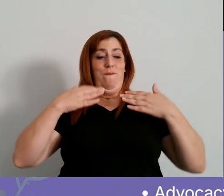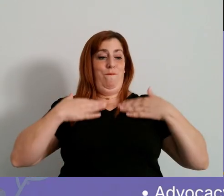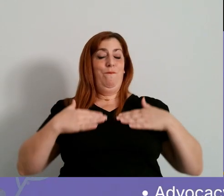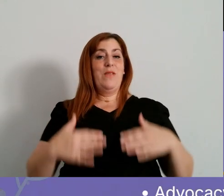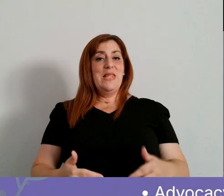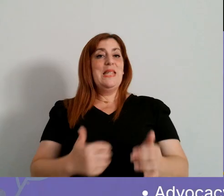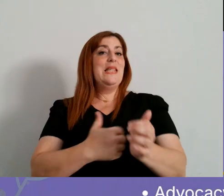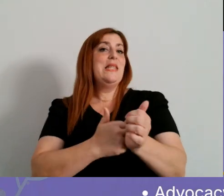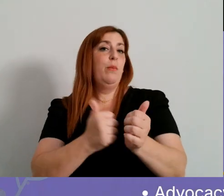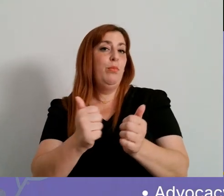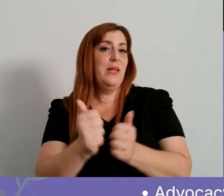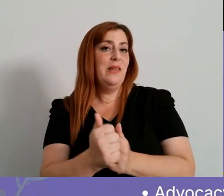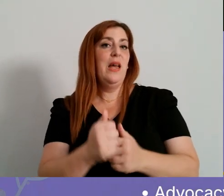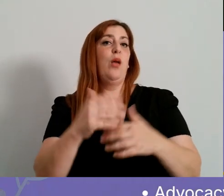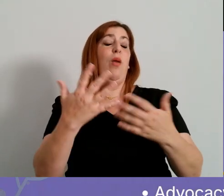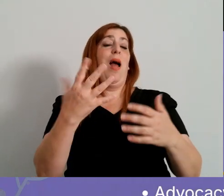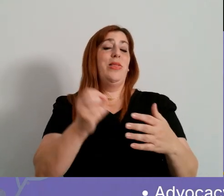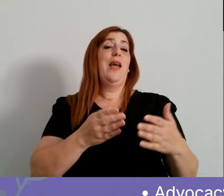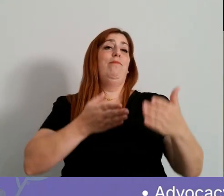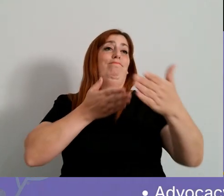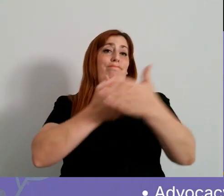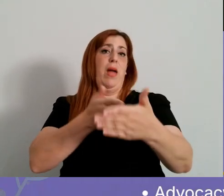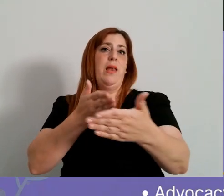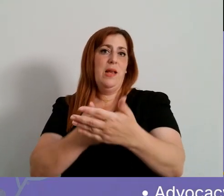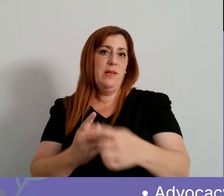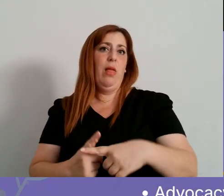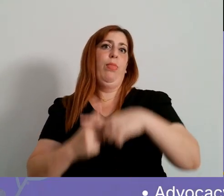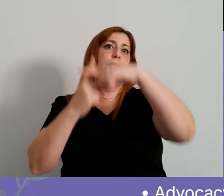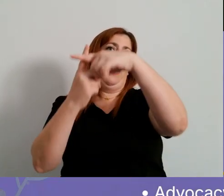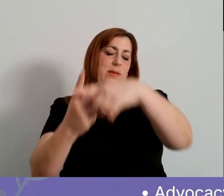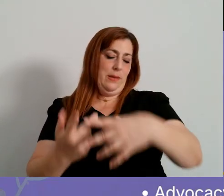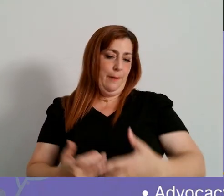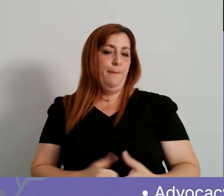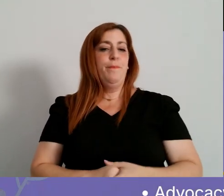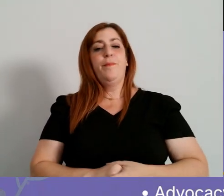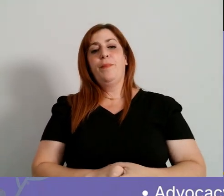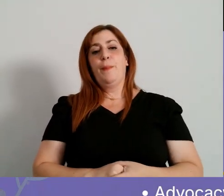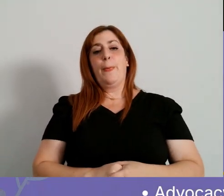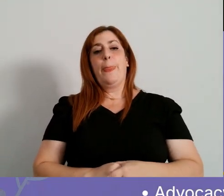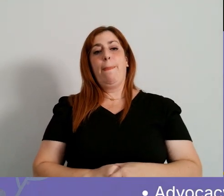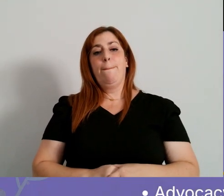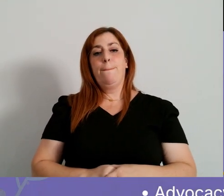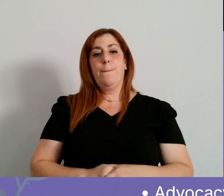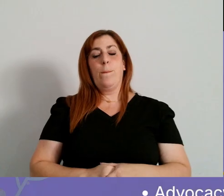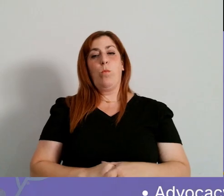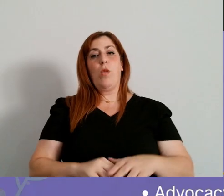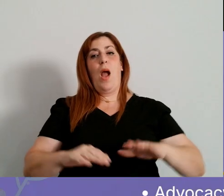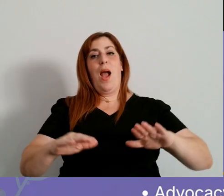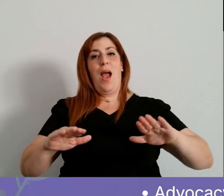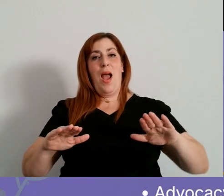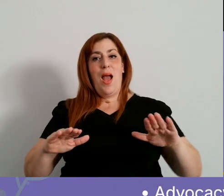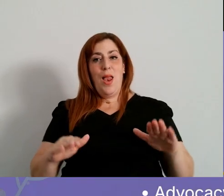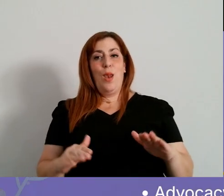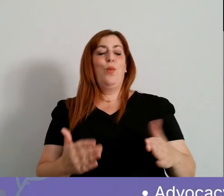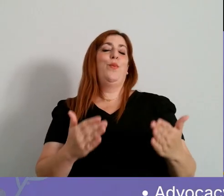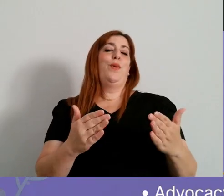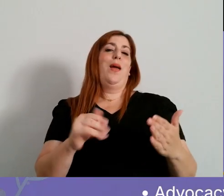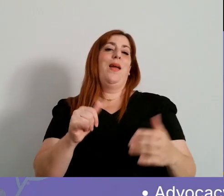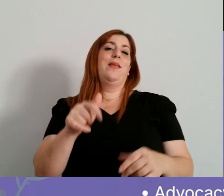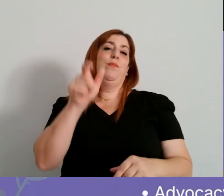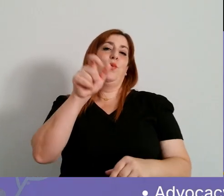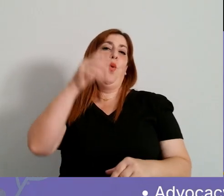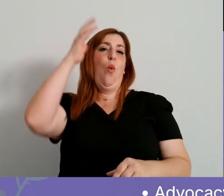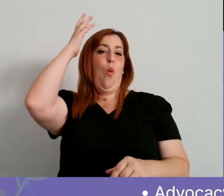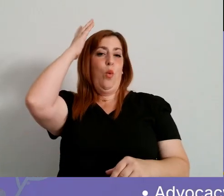physical disability, you also have to deal with the barriers of that on top of everything. So again, if you're